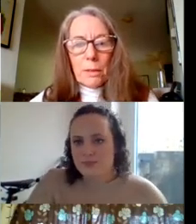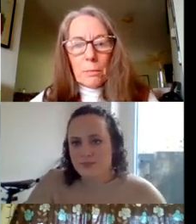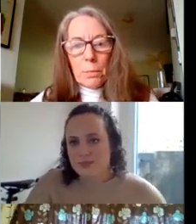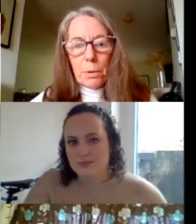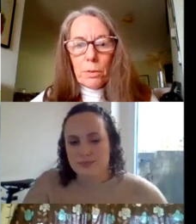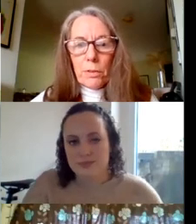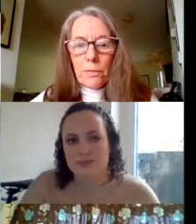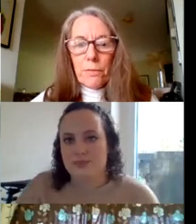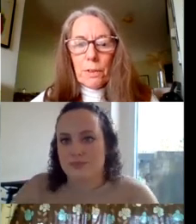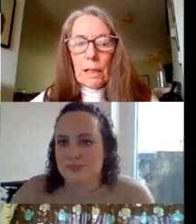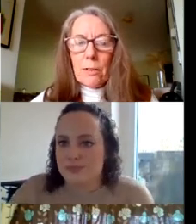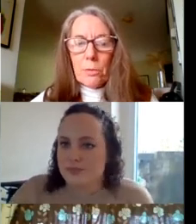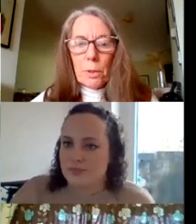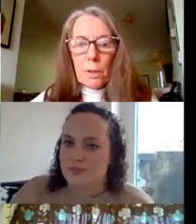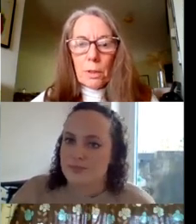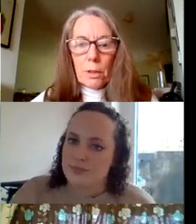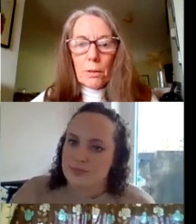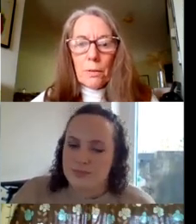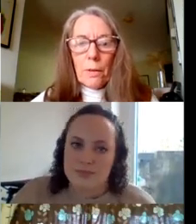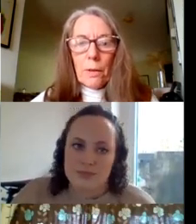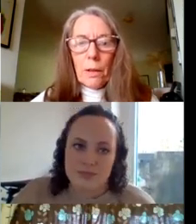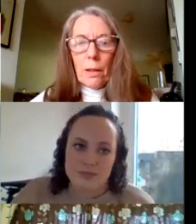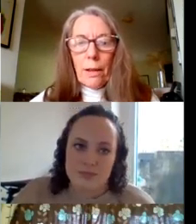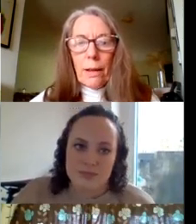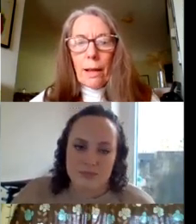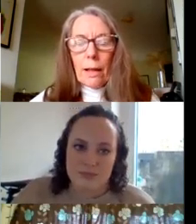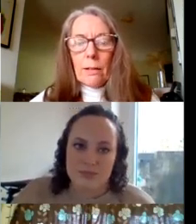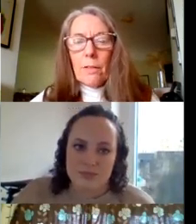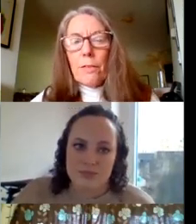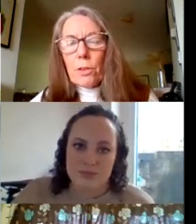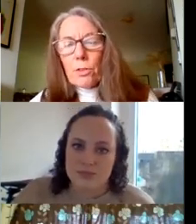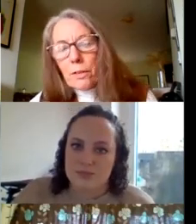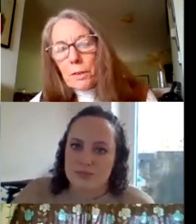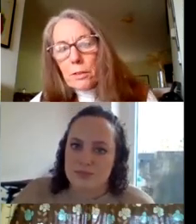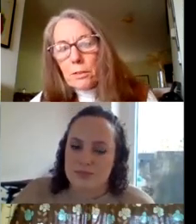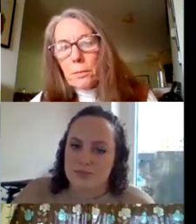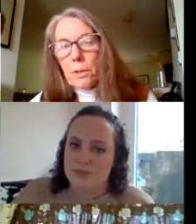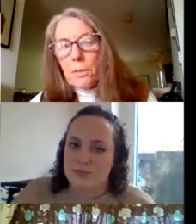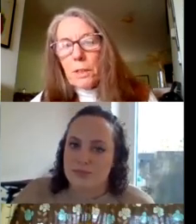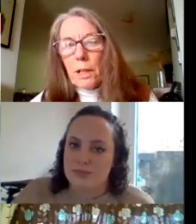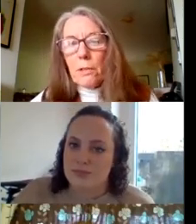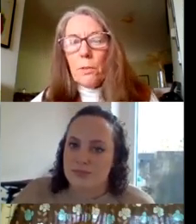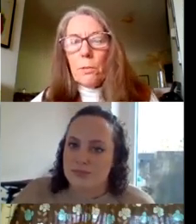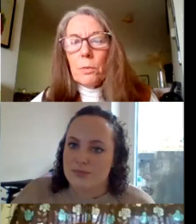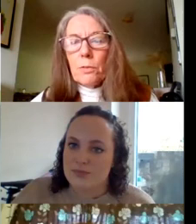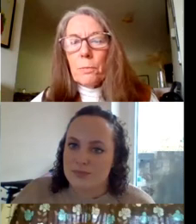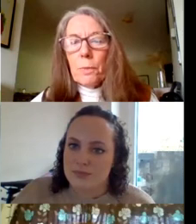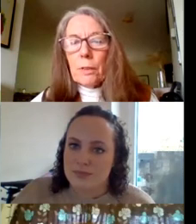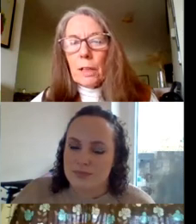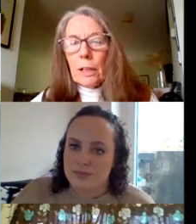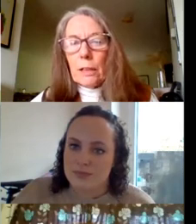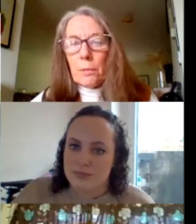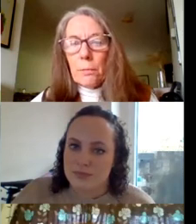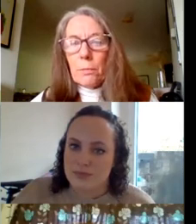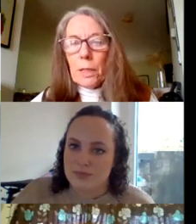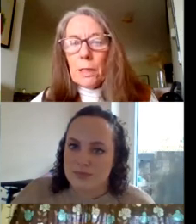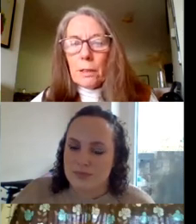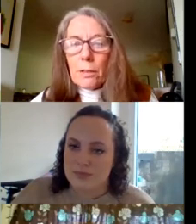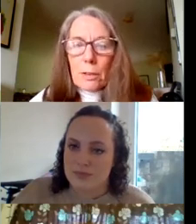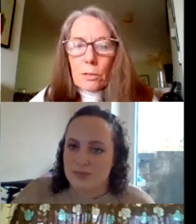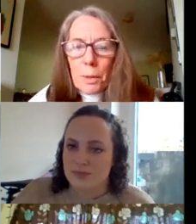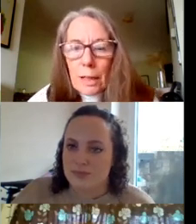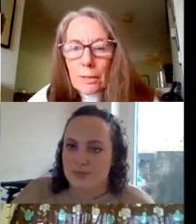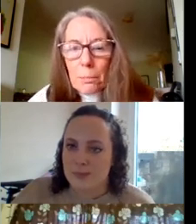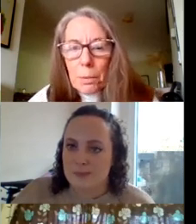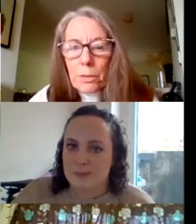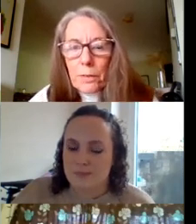some examples of lace work. And in the photograph, you can see one of the day rooms from the asylum, where you can